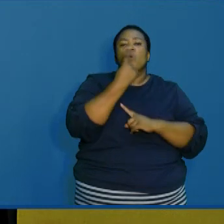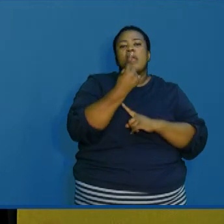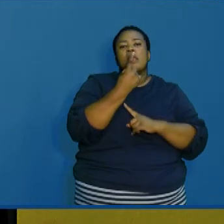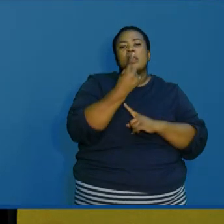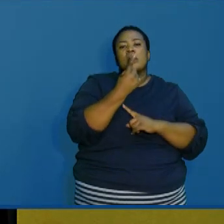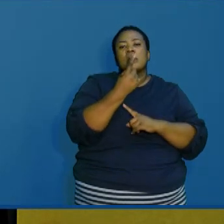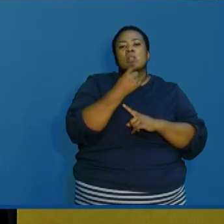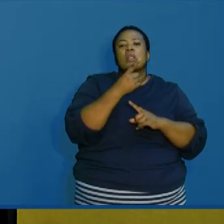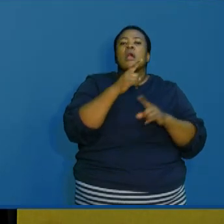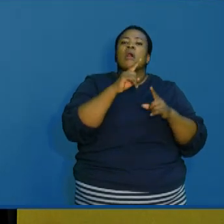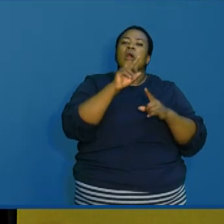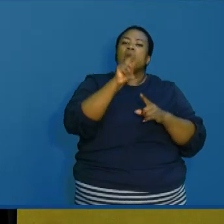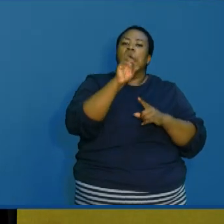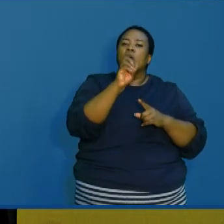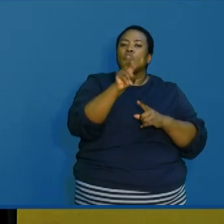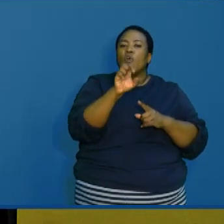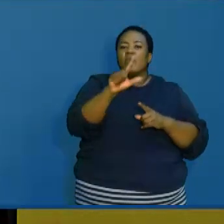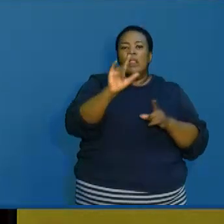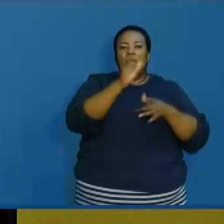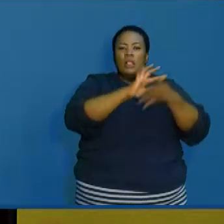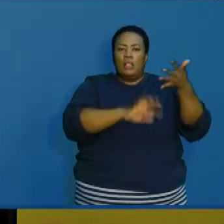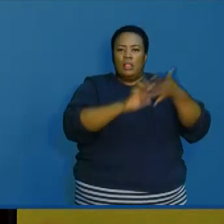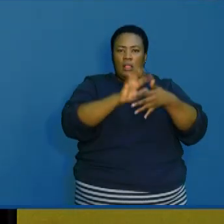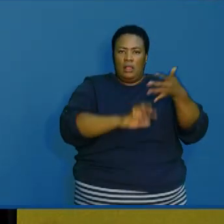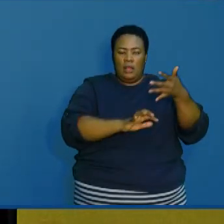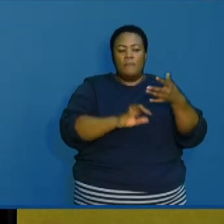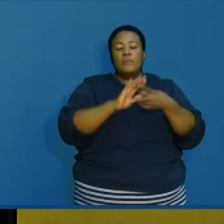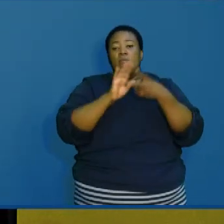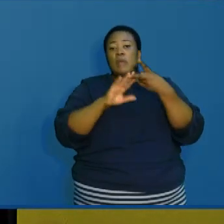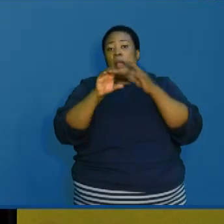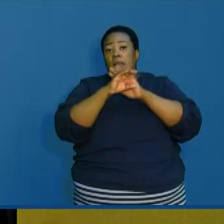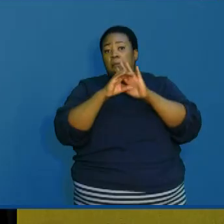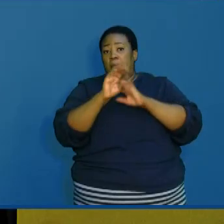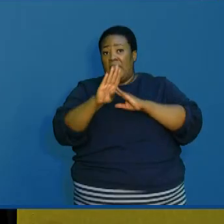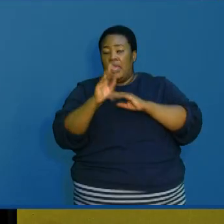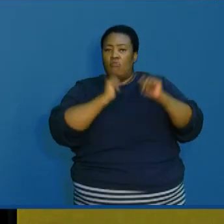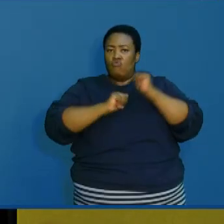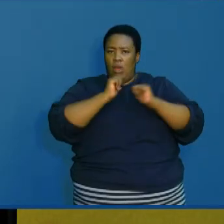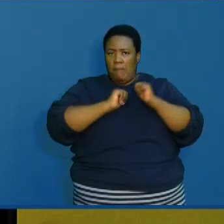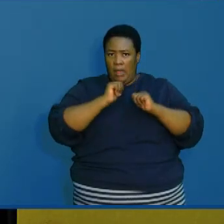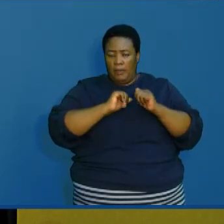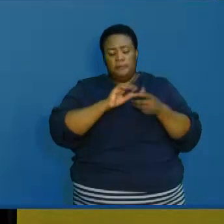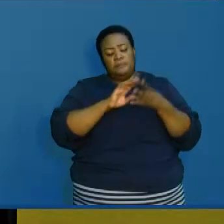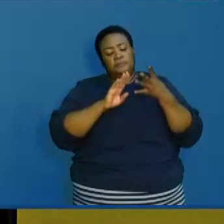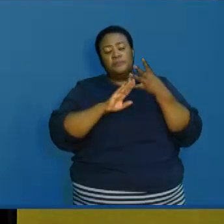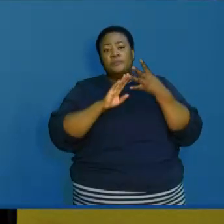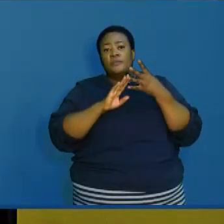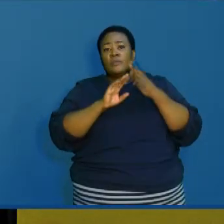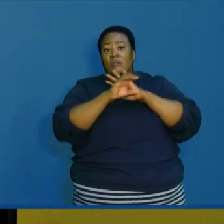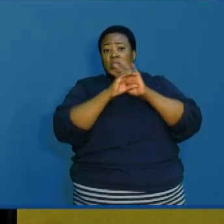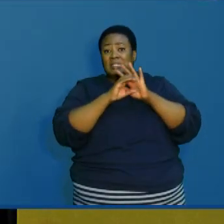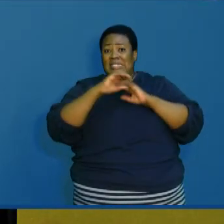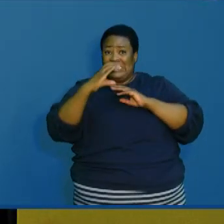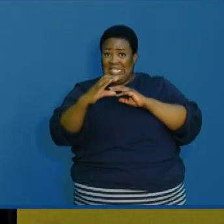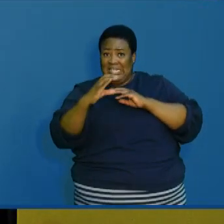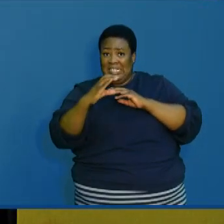or you go to section B and you answer one drama. In section C, you have to answer questions